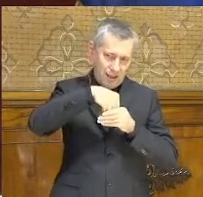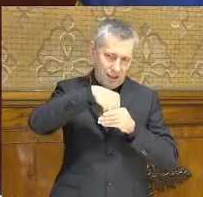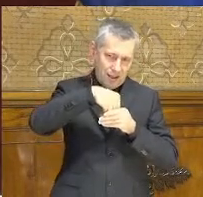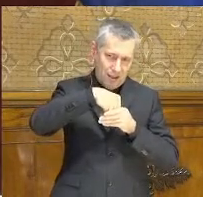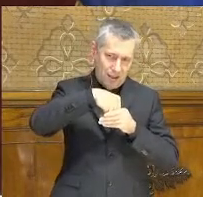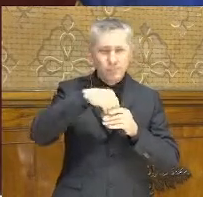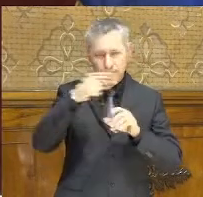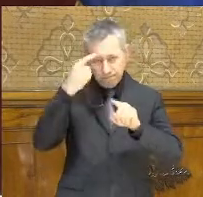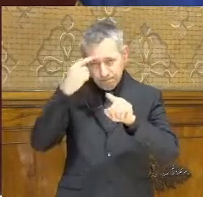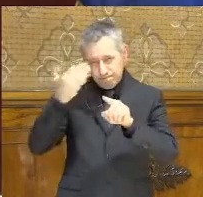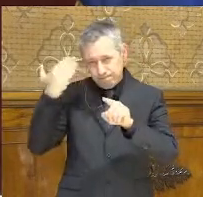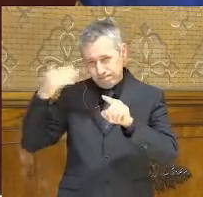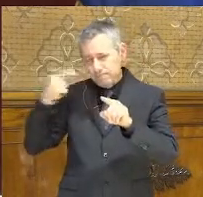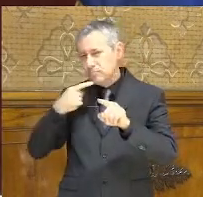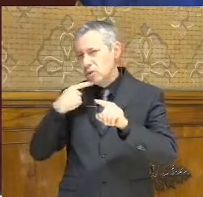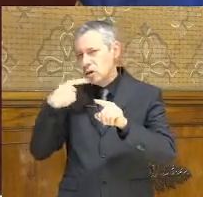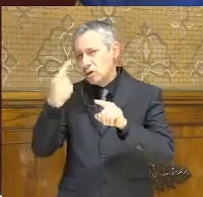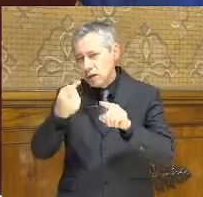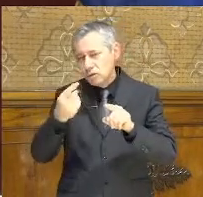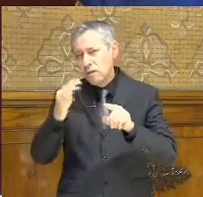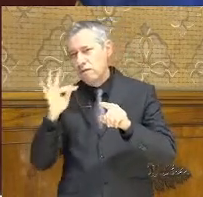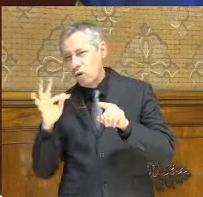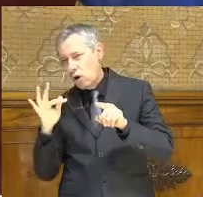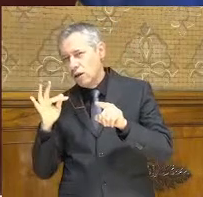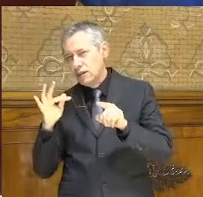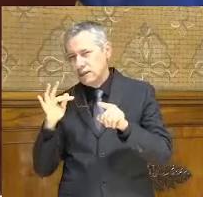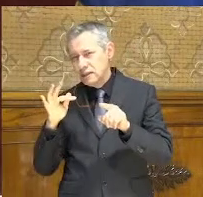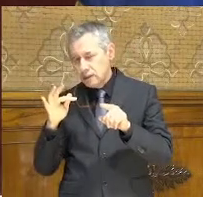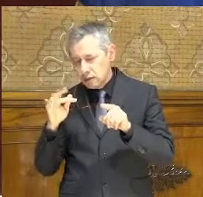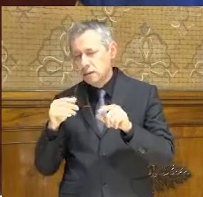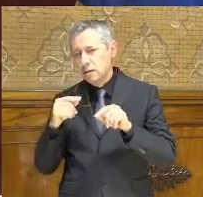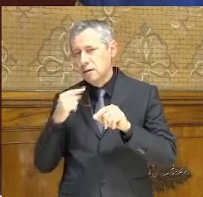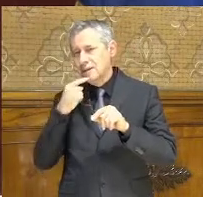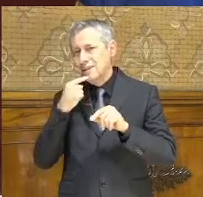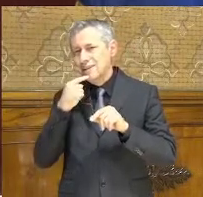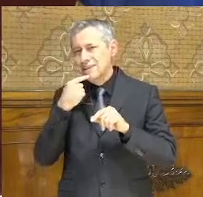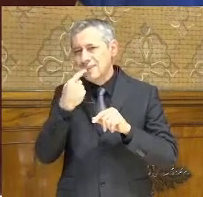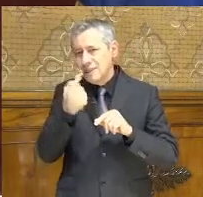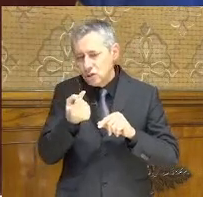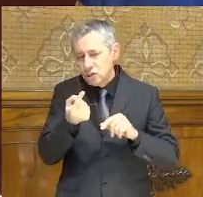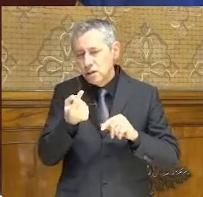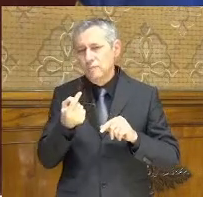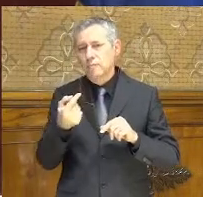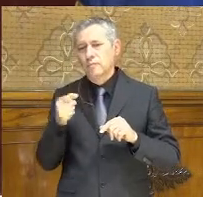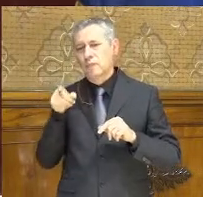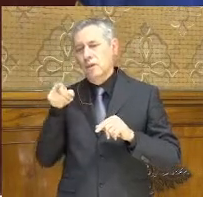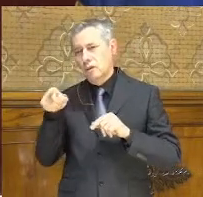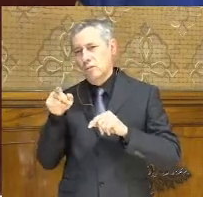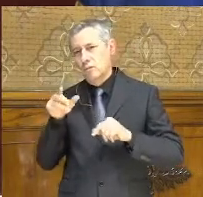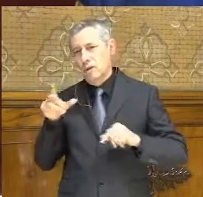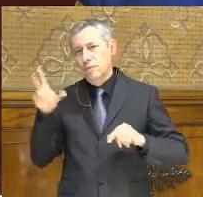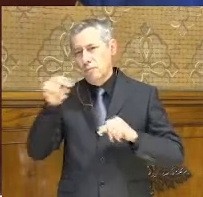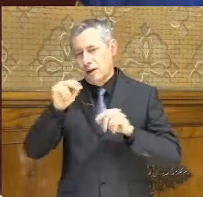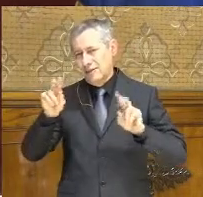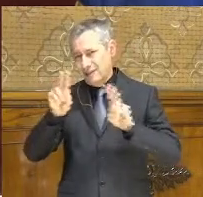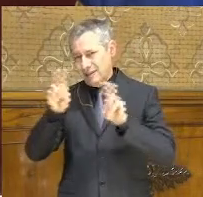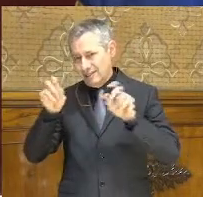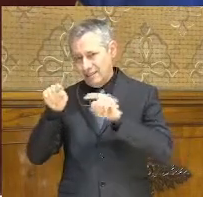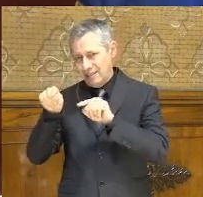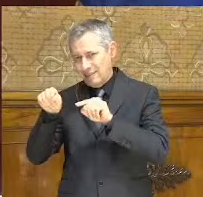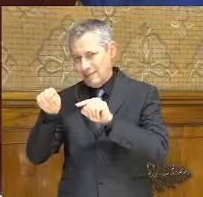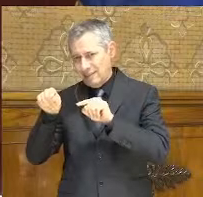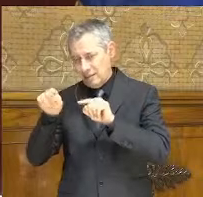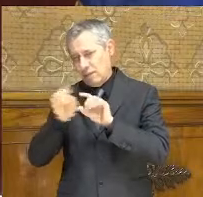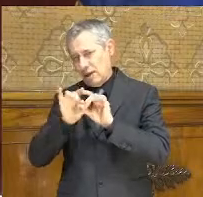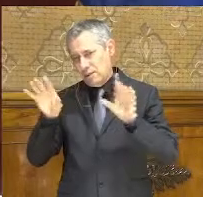passing, Freud's great essay, Remembering, Repeating, and Working Through. That's the nature, I believe, of